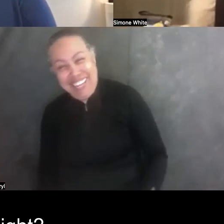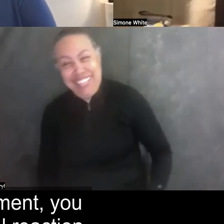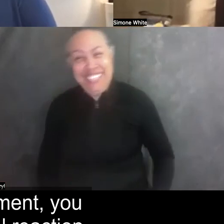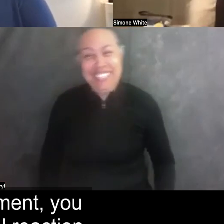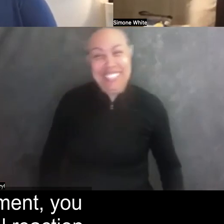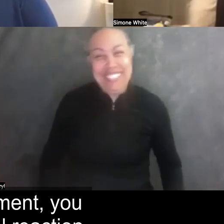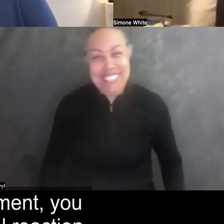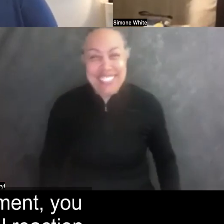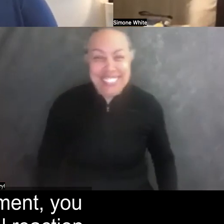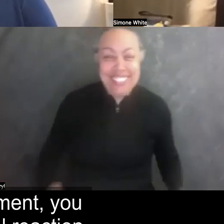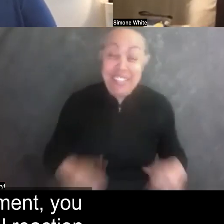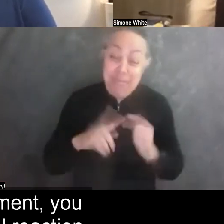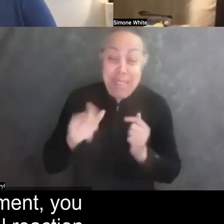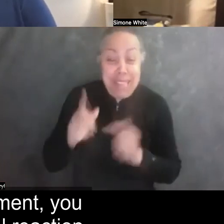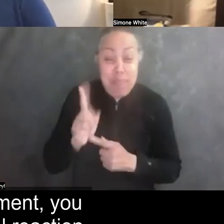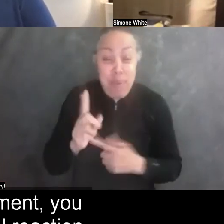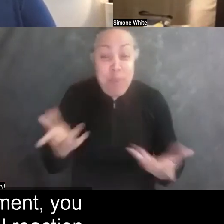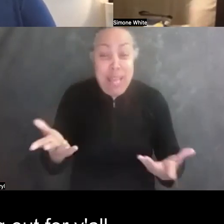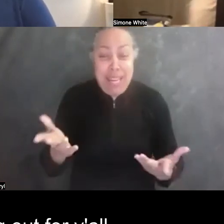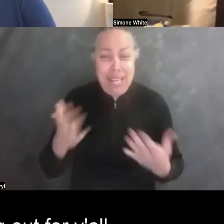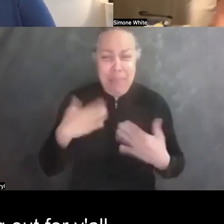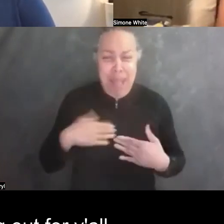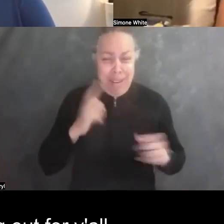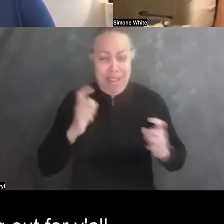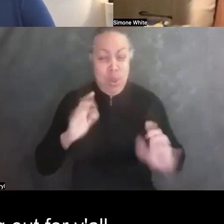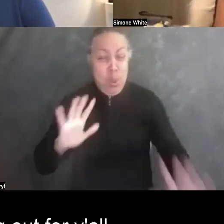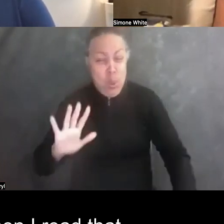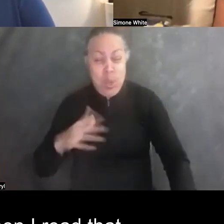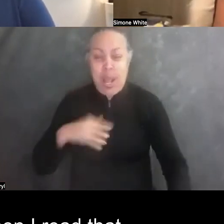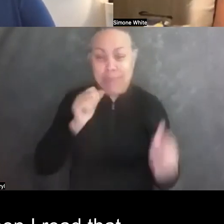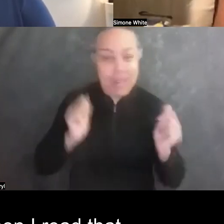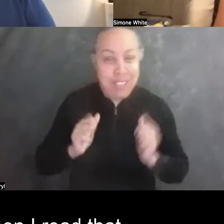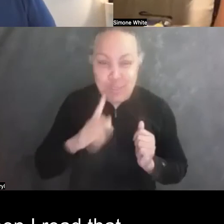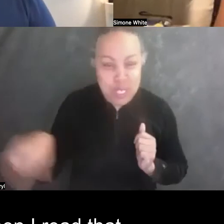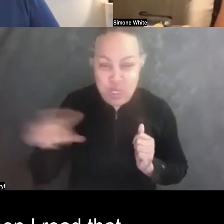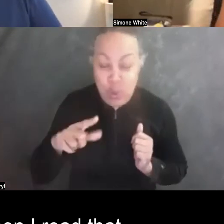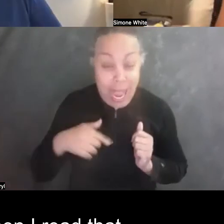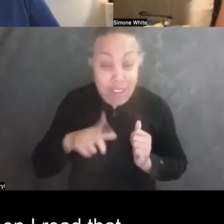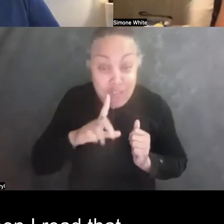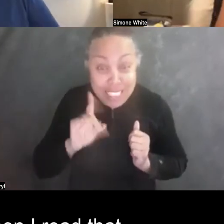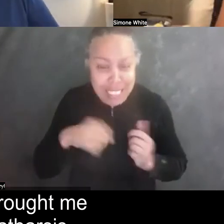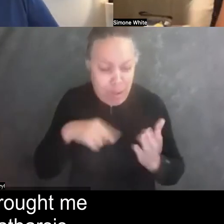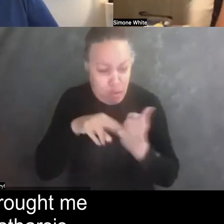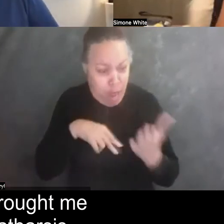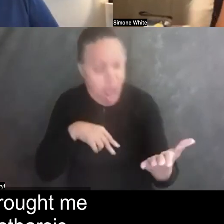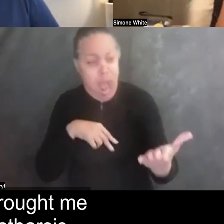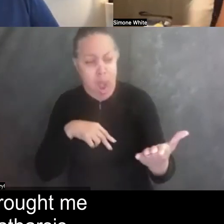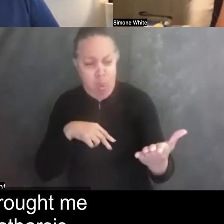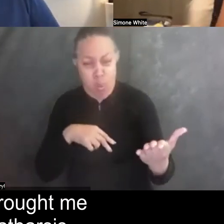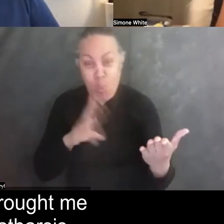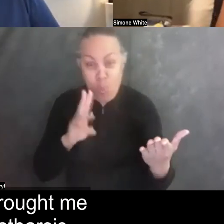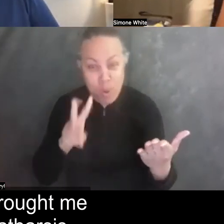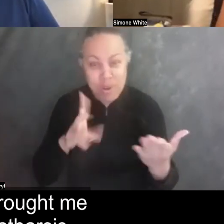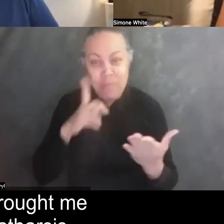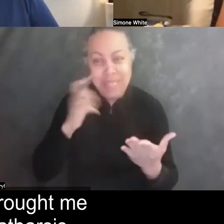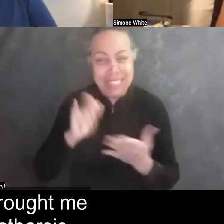Right? But in that moment, you see my physical reaction, like I'm not acting out for y'all. I literally did that when I read that, because that brought